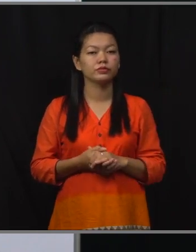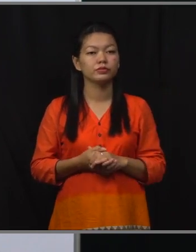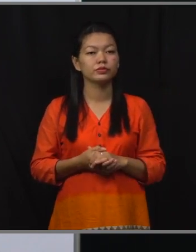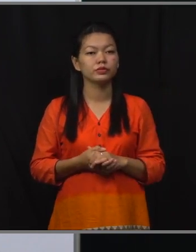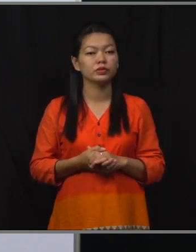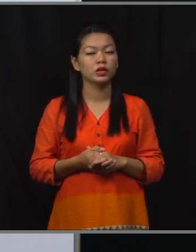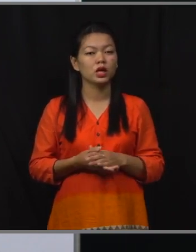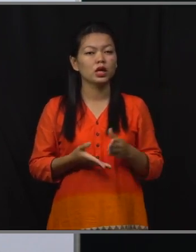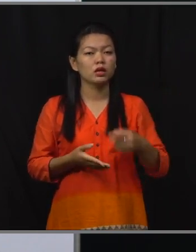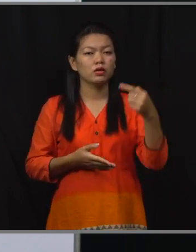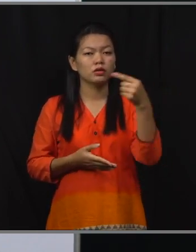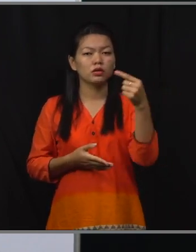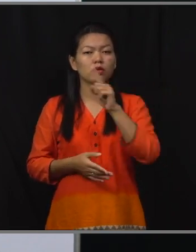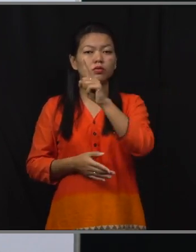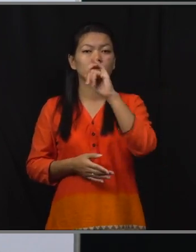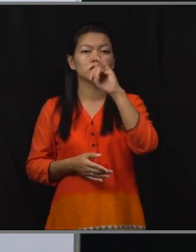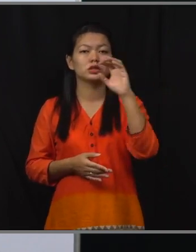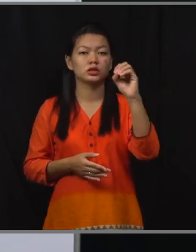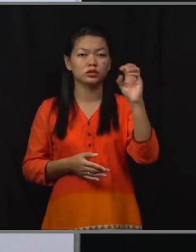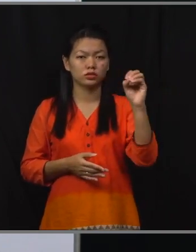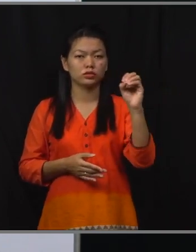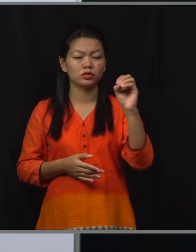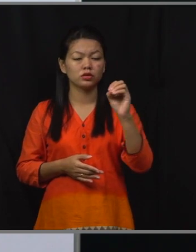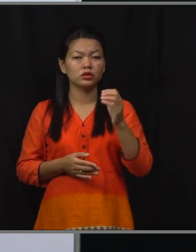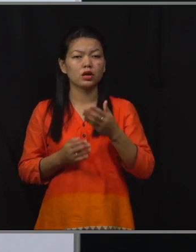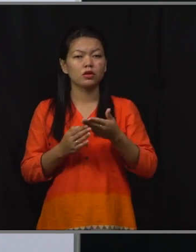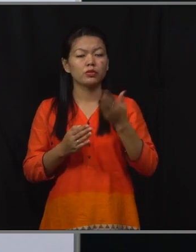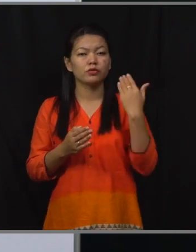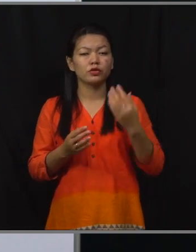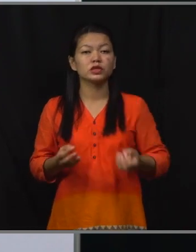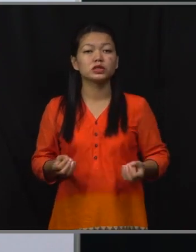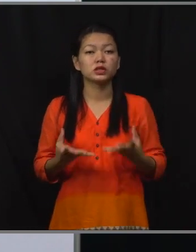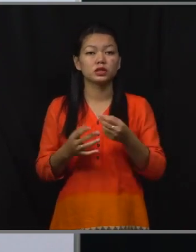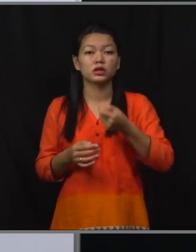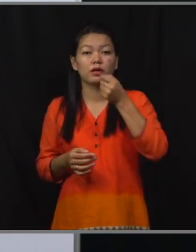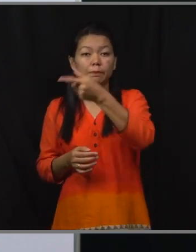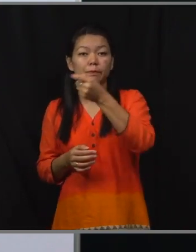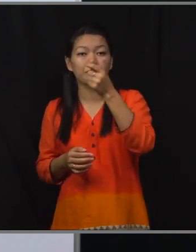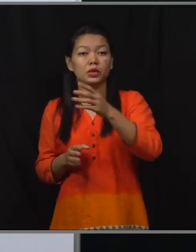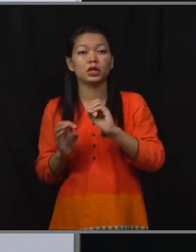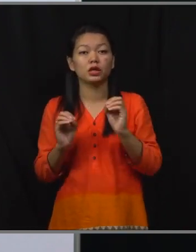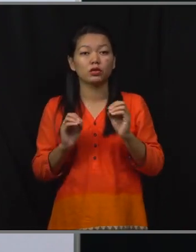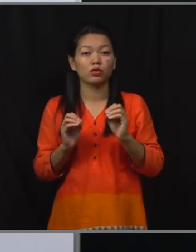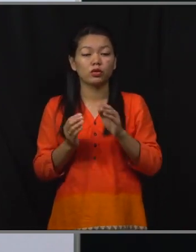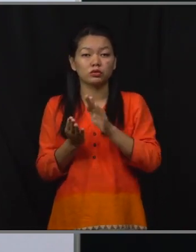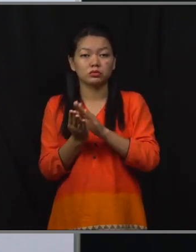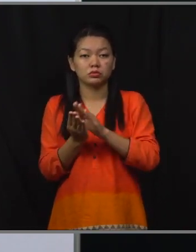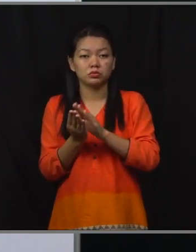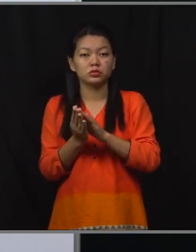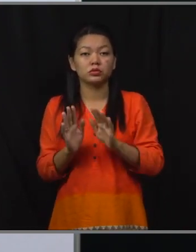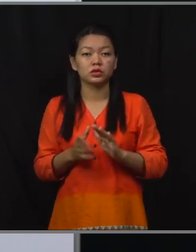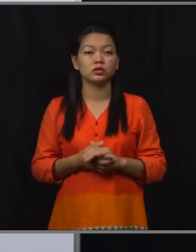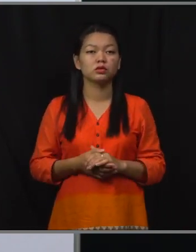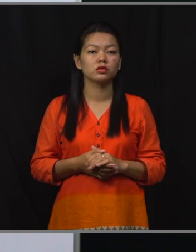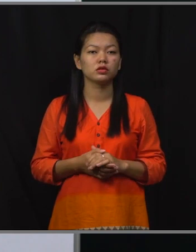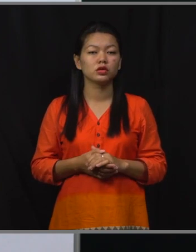deducting 1,600, which was outstanding in the beginning. That means this outstanding in the beginning is